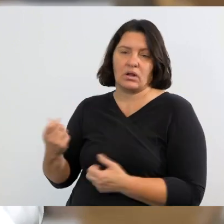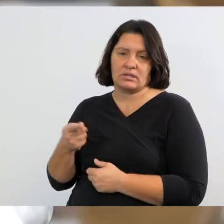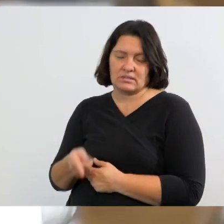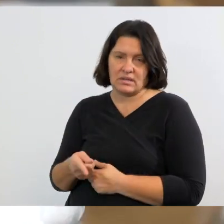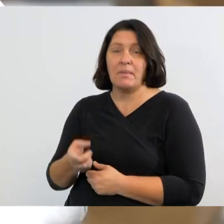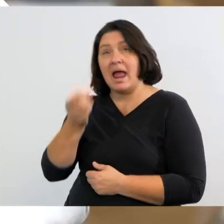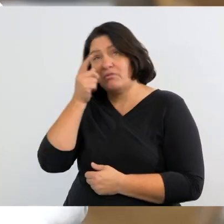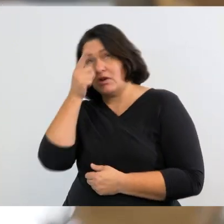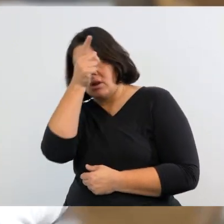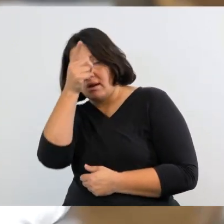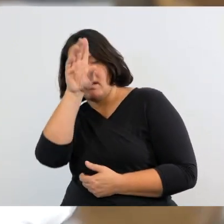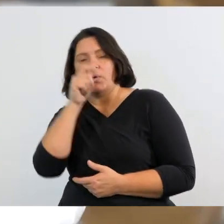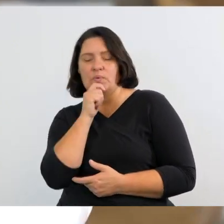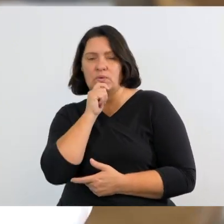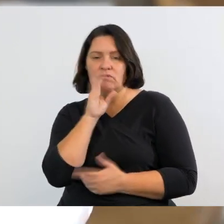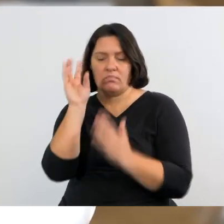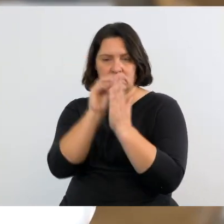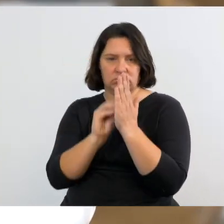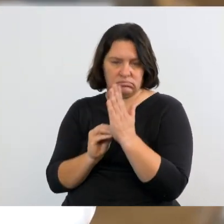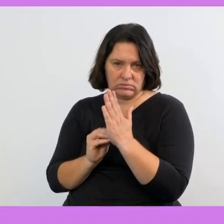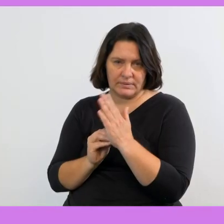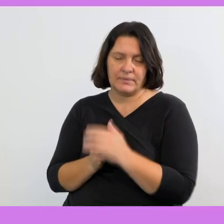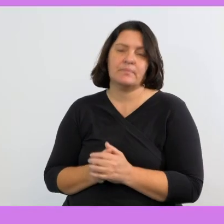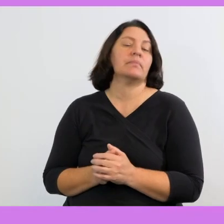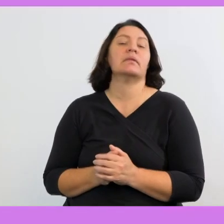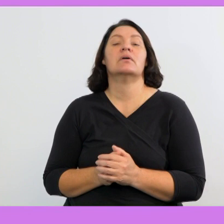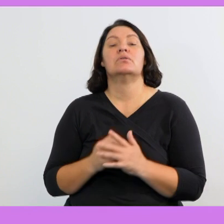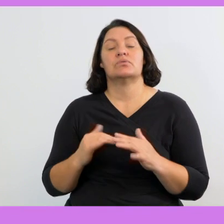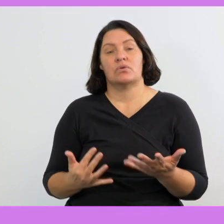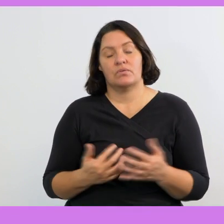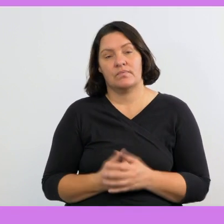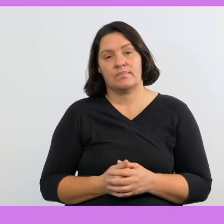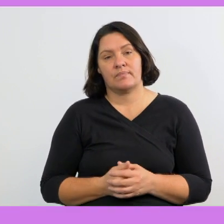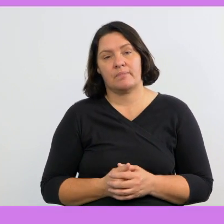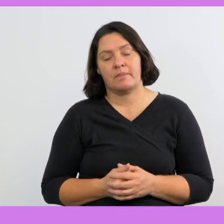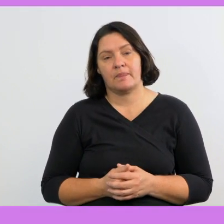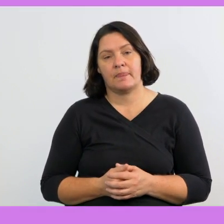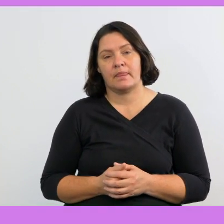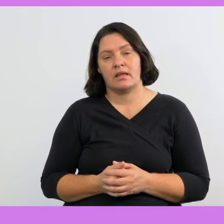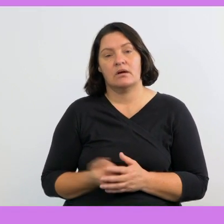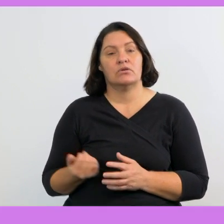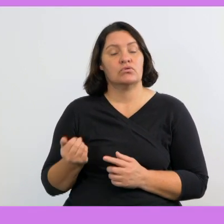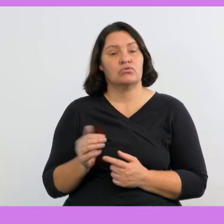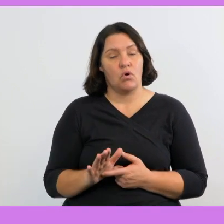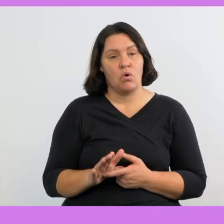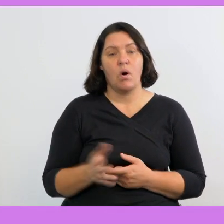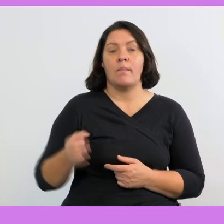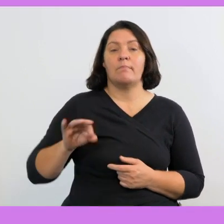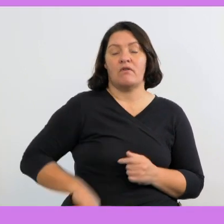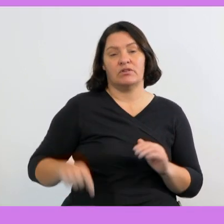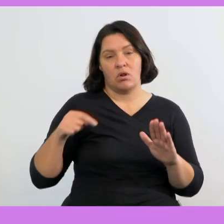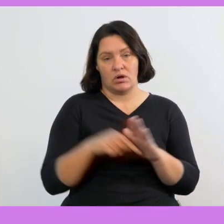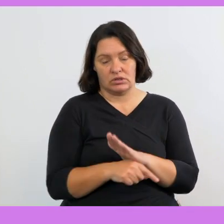So I'm going to work with this. Okay, so again, indicate whether it is a profit or a loss. So therefore I'll start